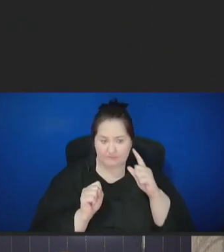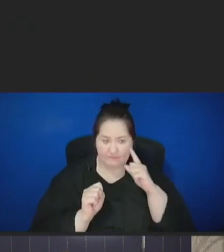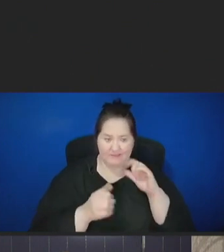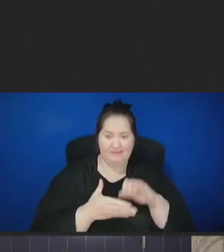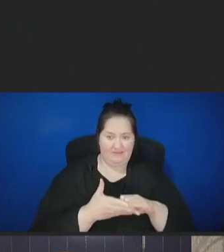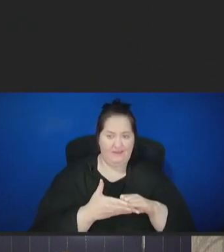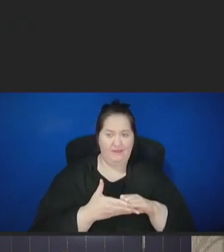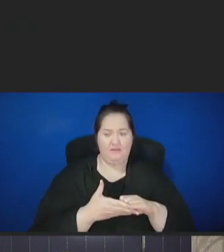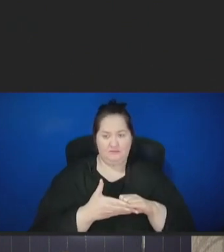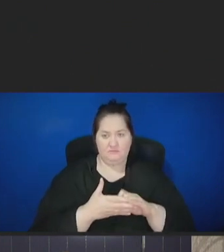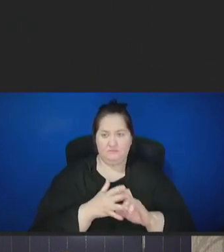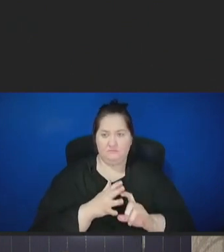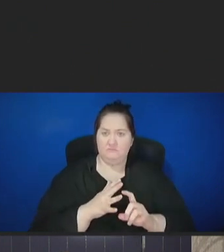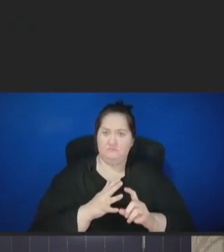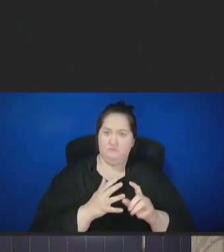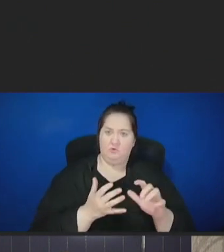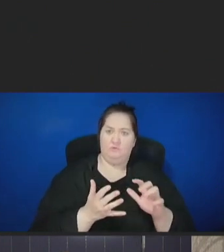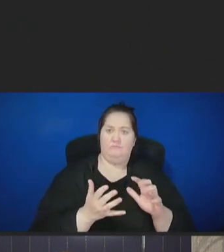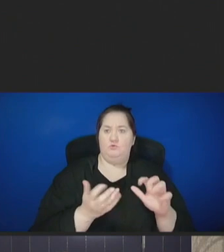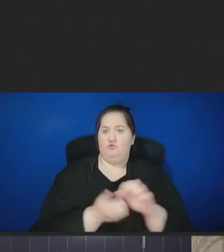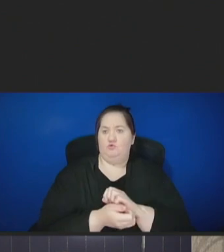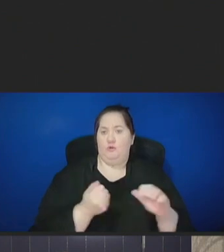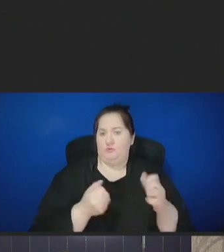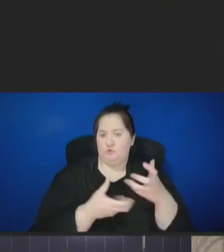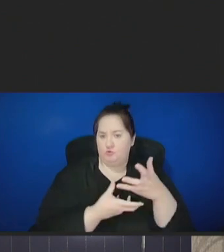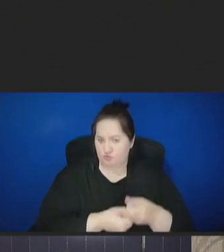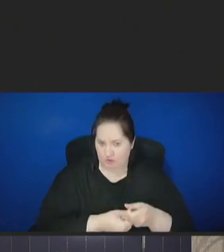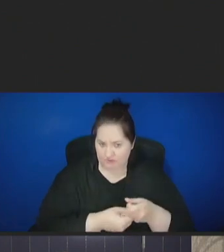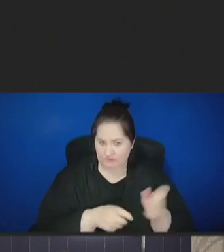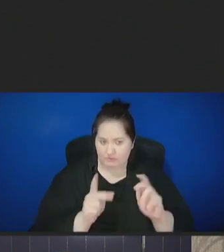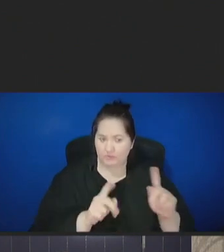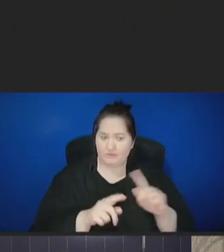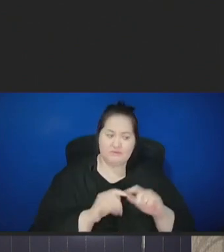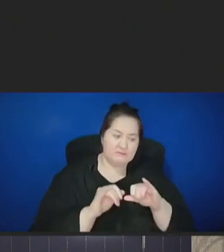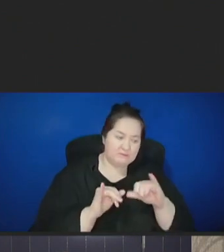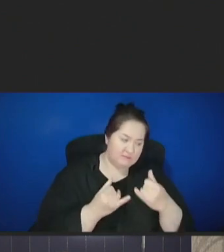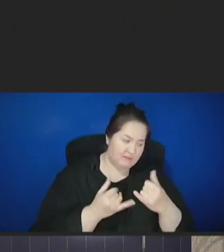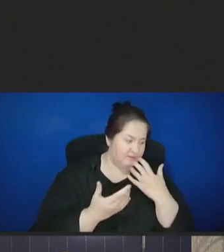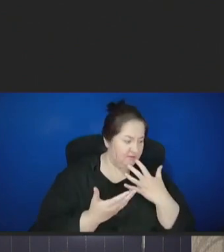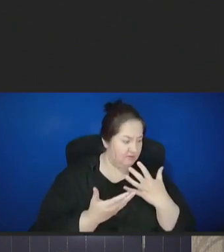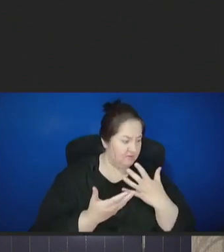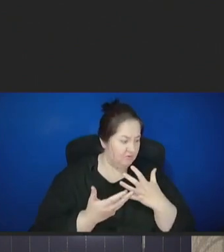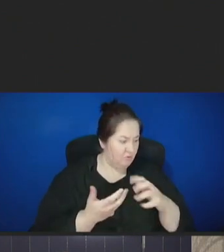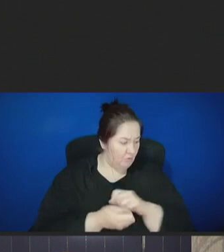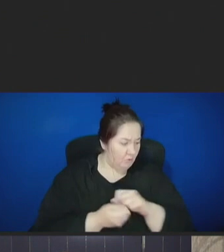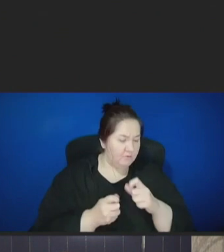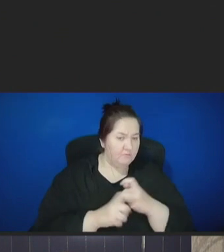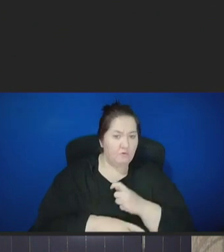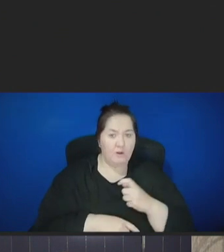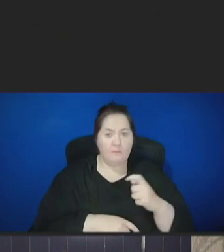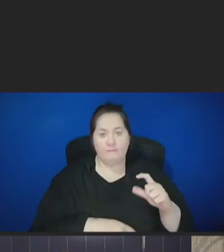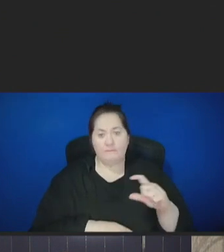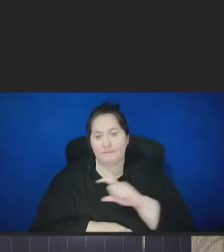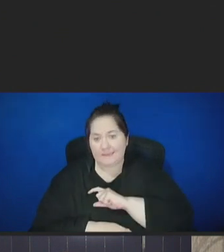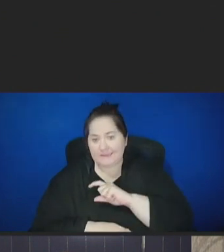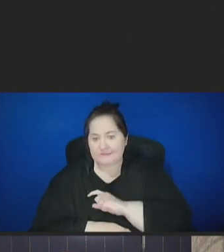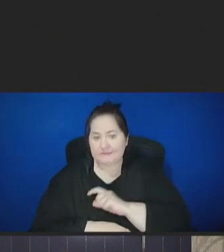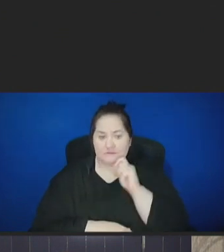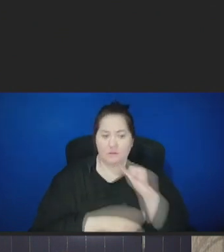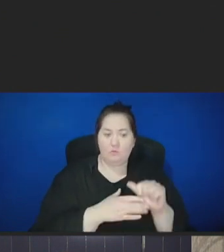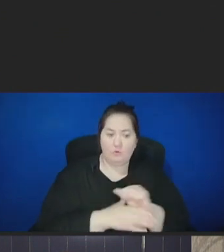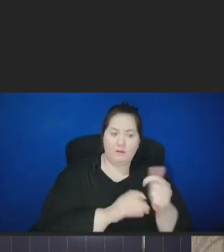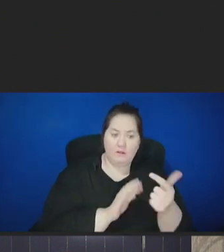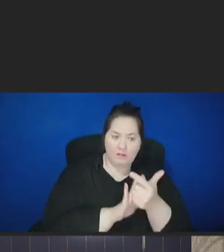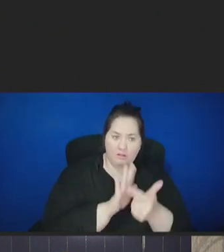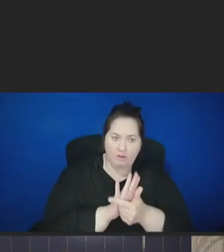what erodes the trust of people. No different than society getting eroded from maybe police officers not practicing the law